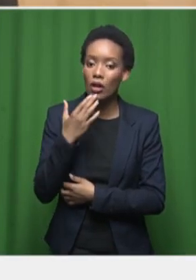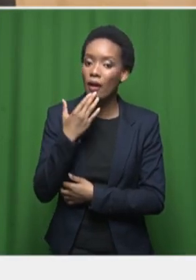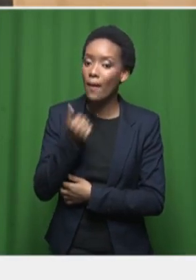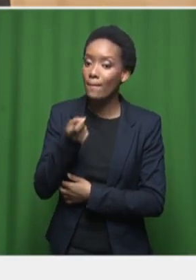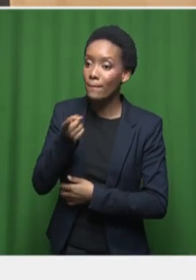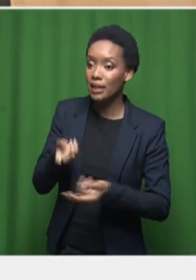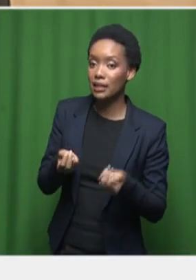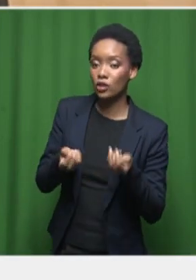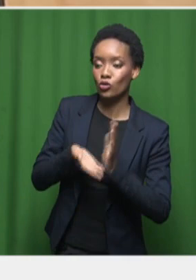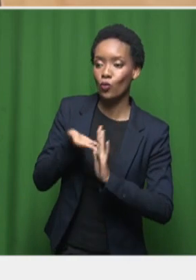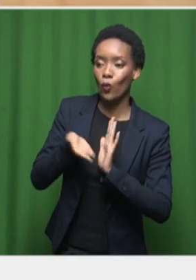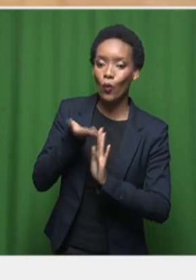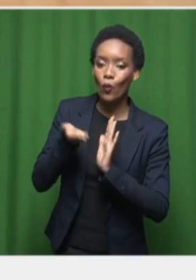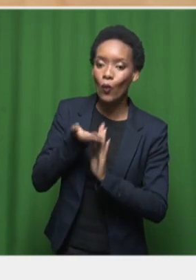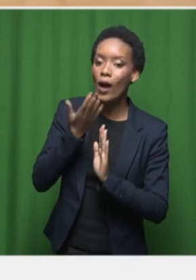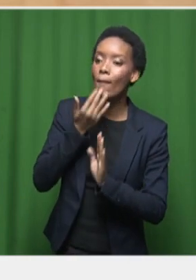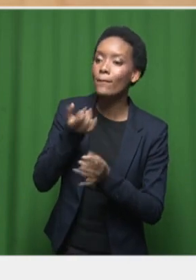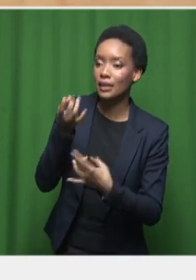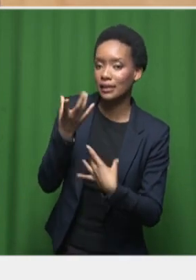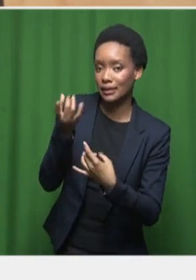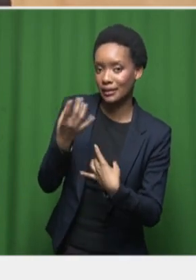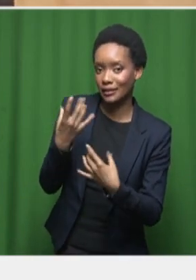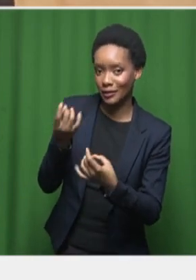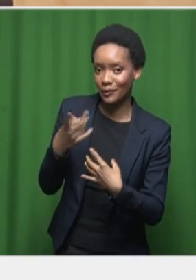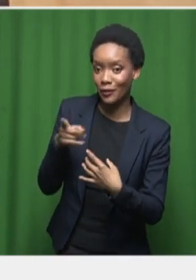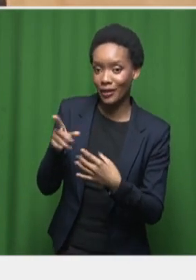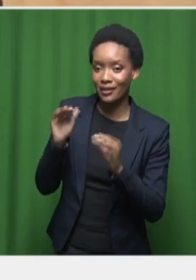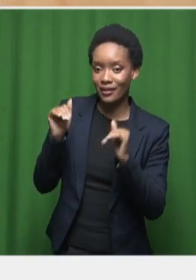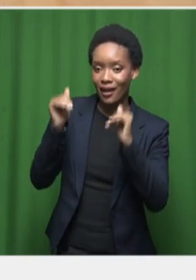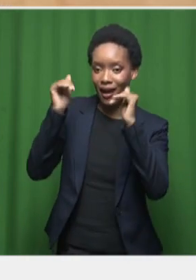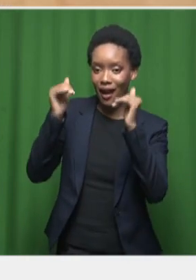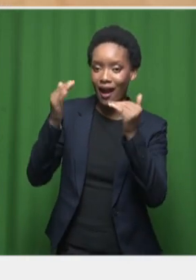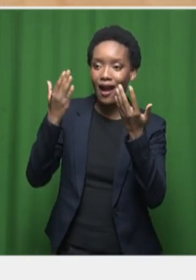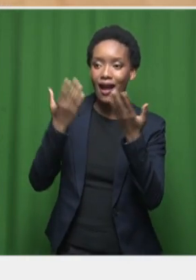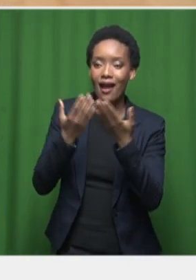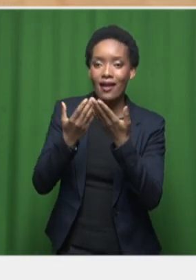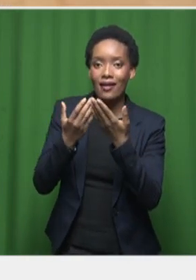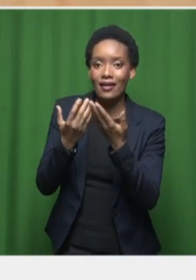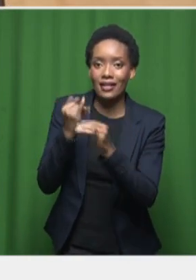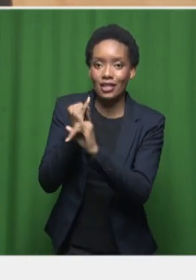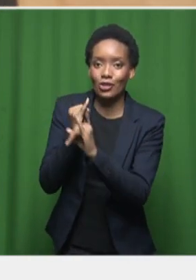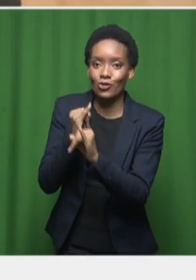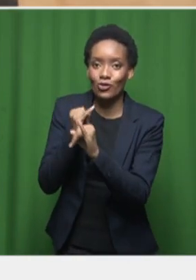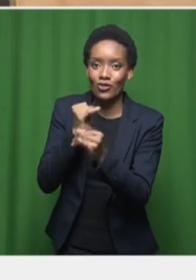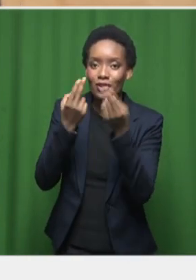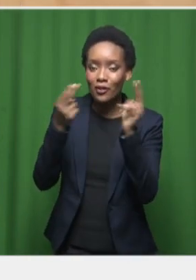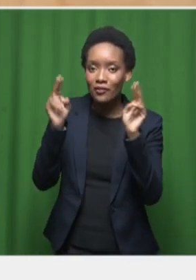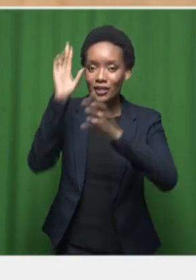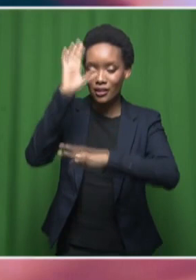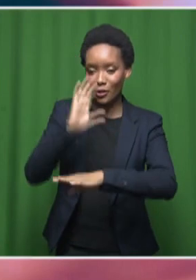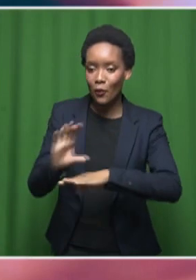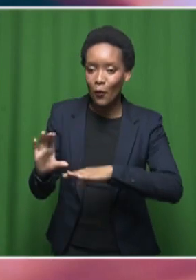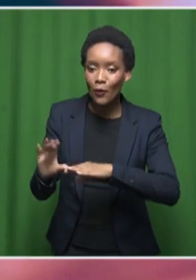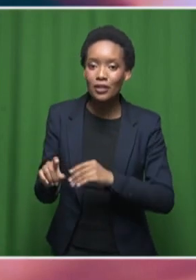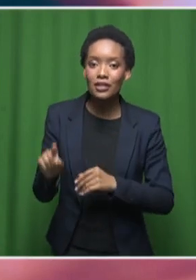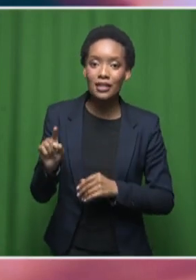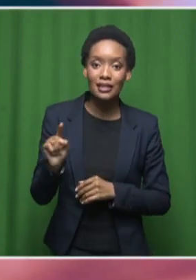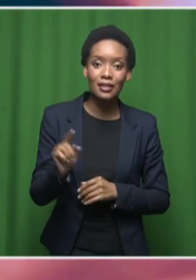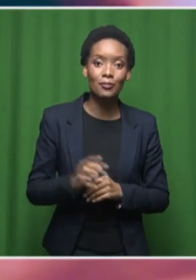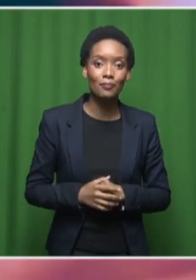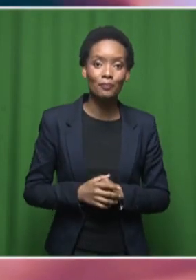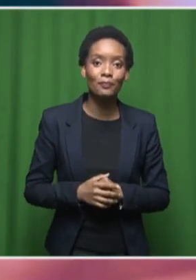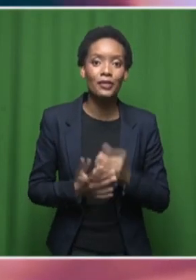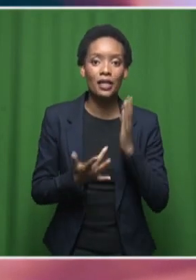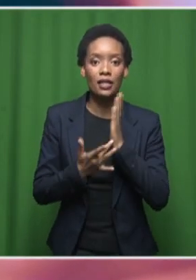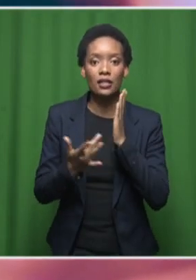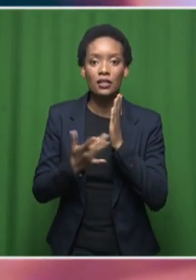these developments and how you guys are faring at higher institutions, higher learning institutions. Badru is technology consultant